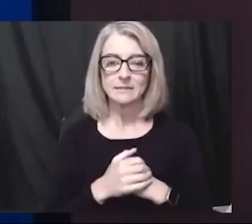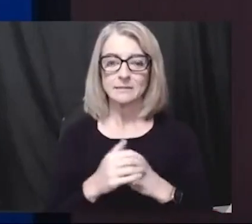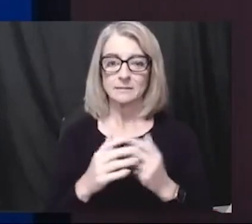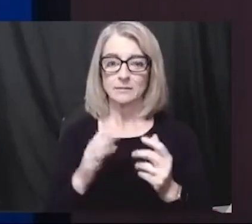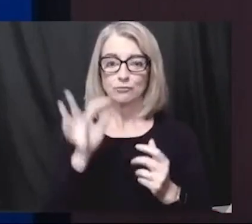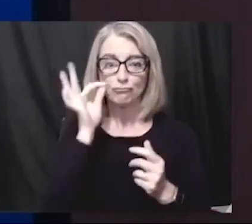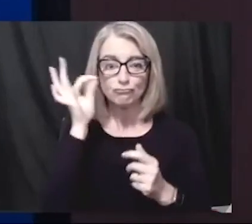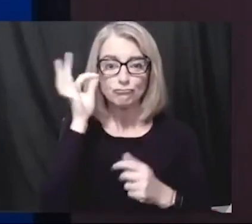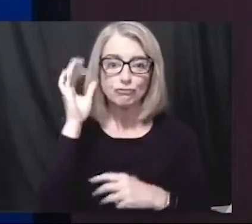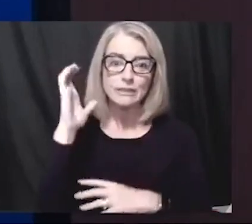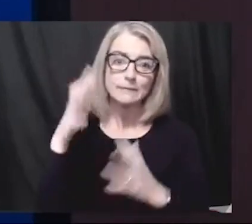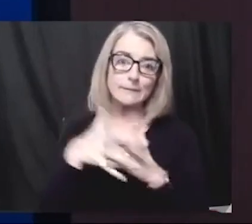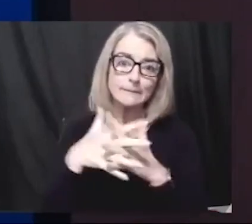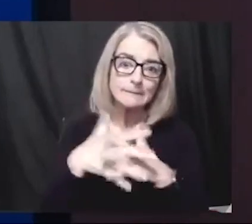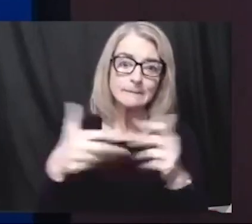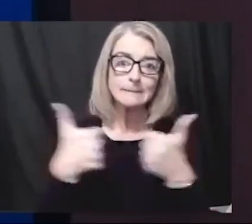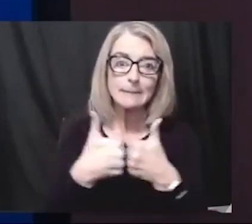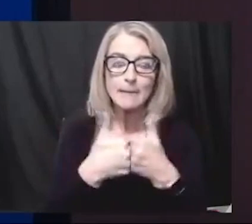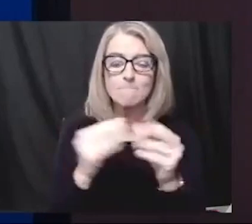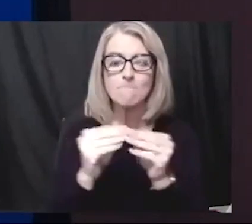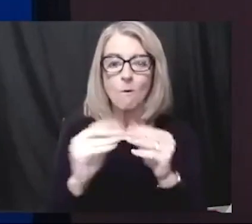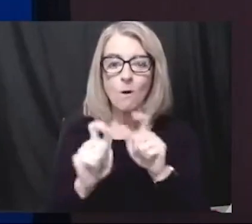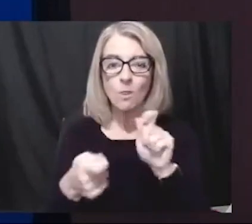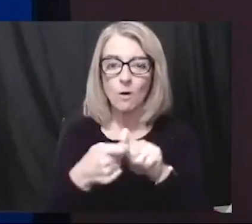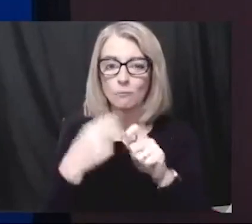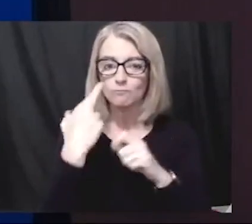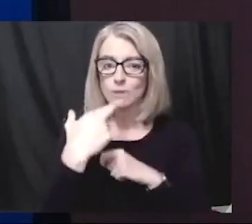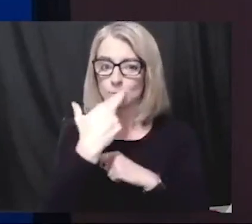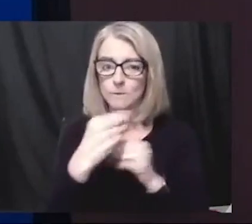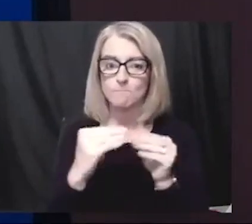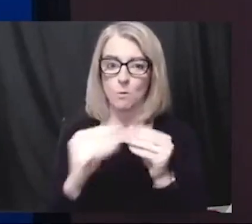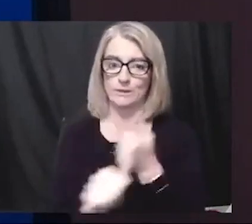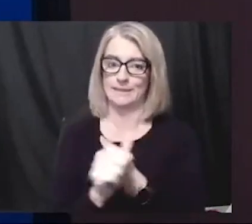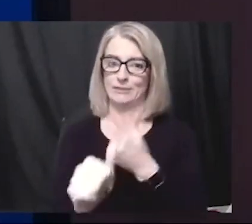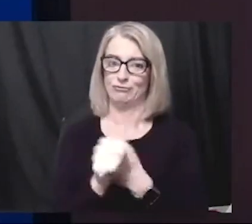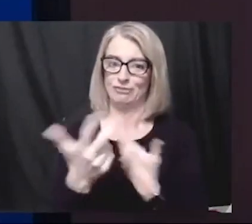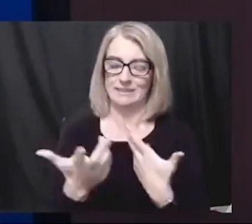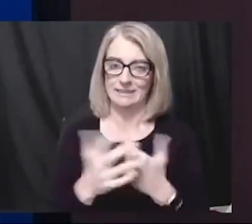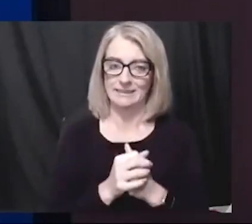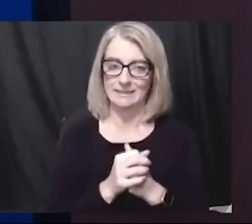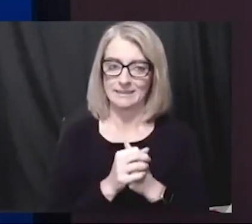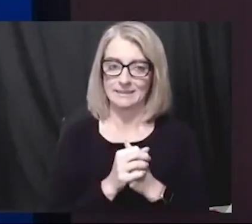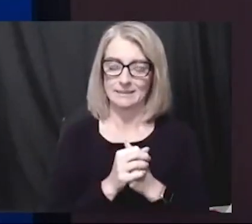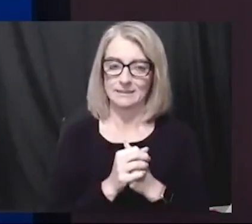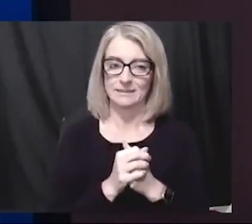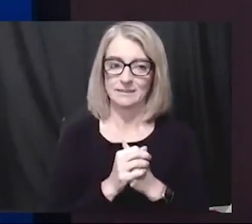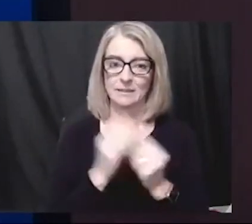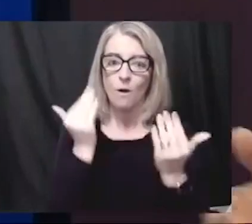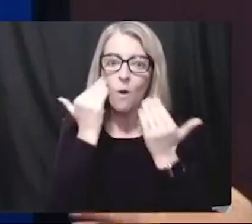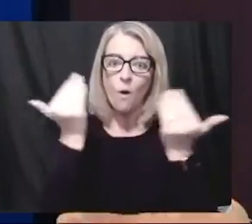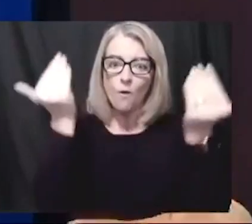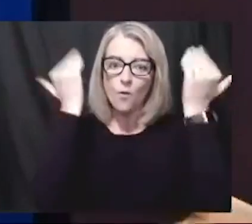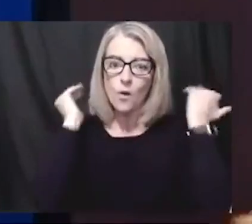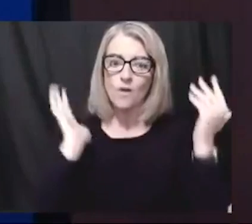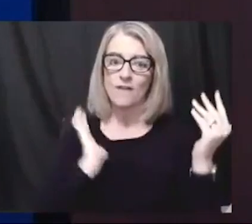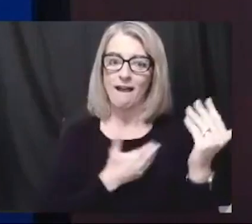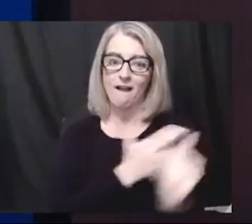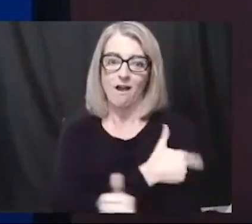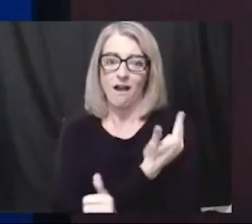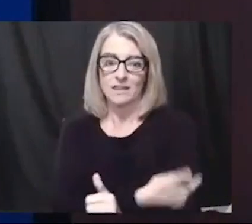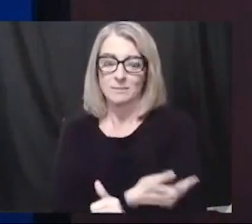a bigger threat. They make going to restaurants dangerous. They overwhelm health systems, so we can't take care of